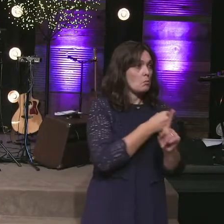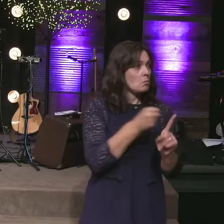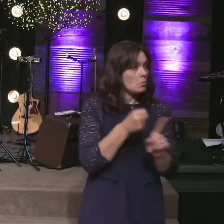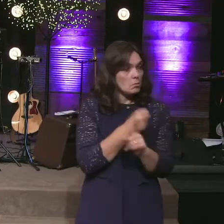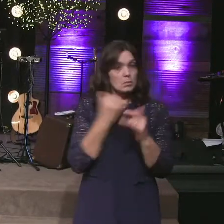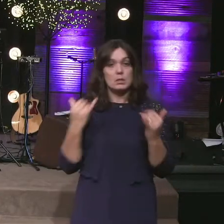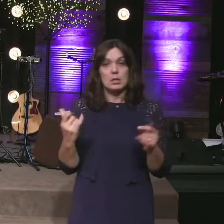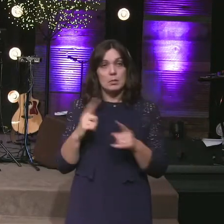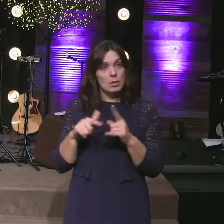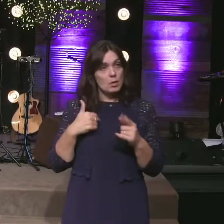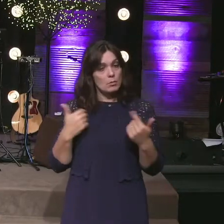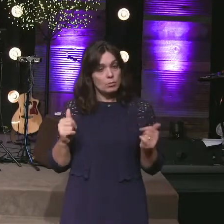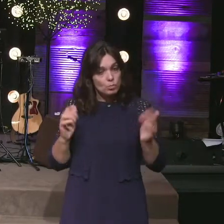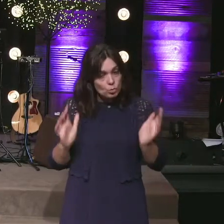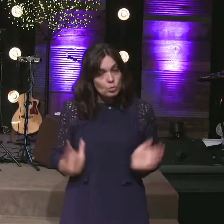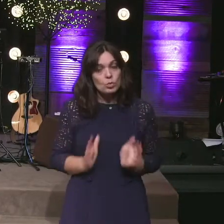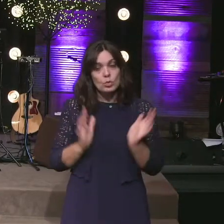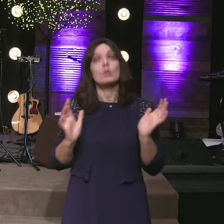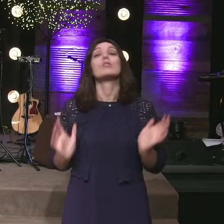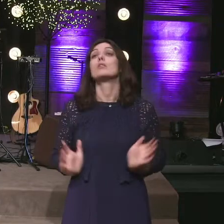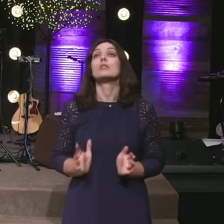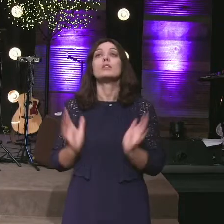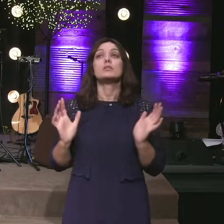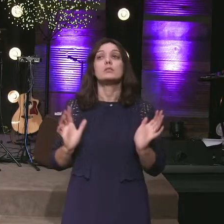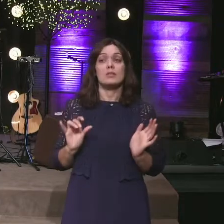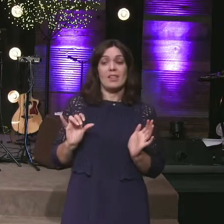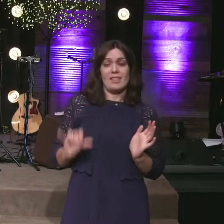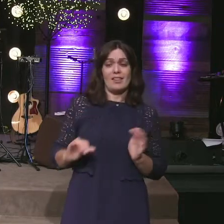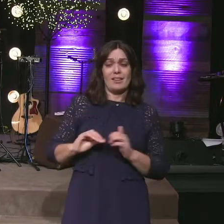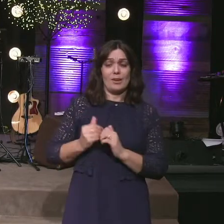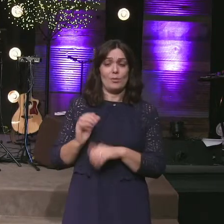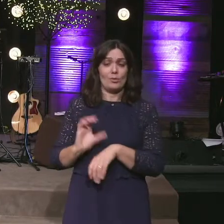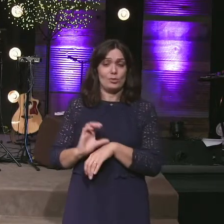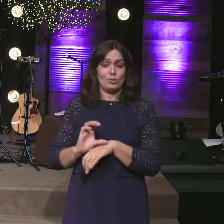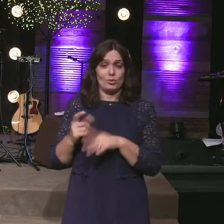encourage you. But that's how the church started.